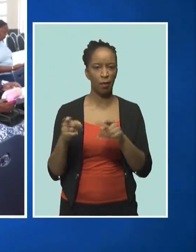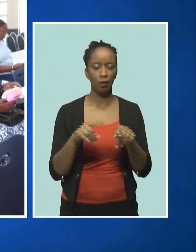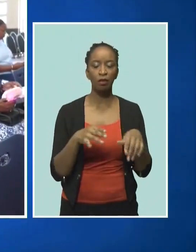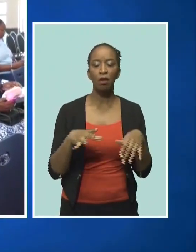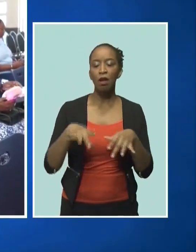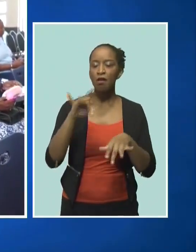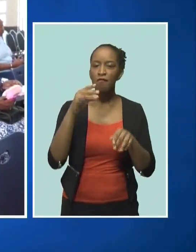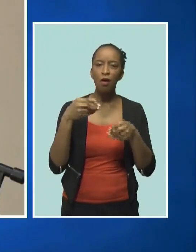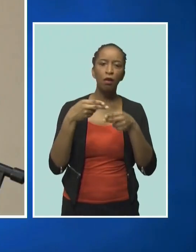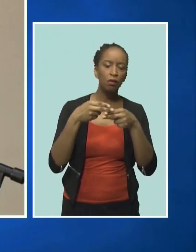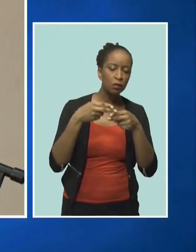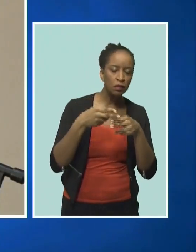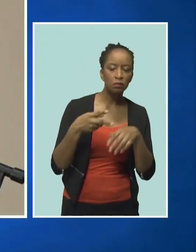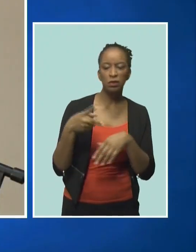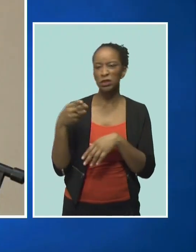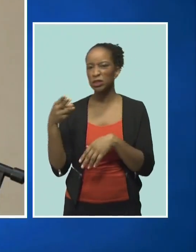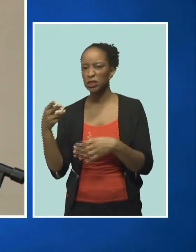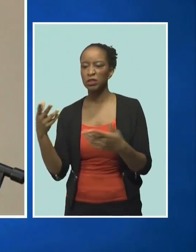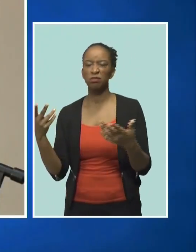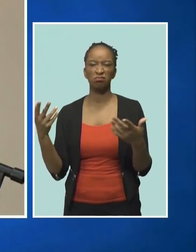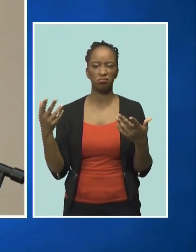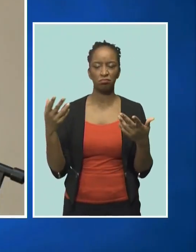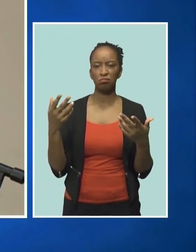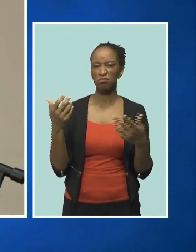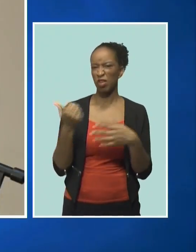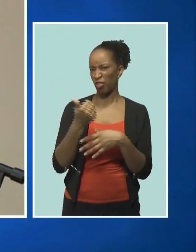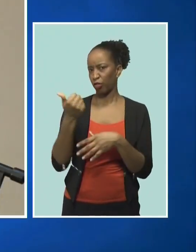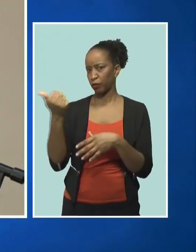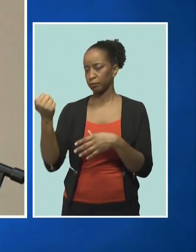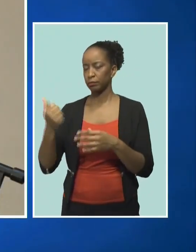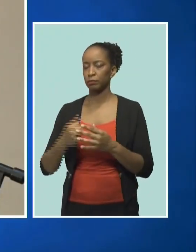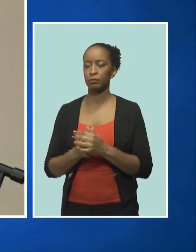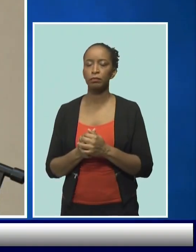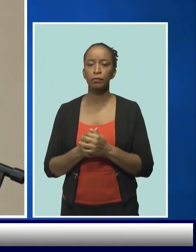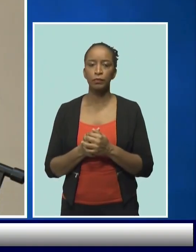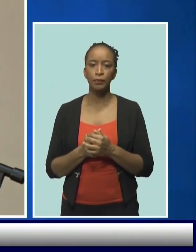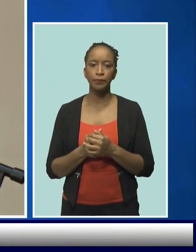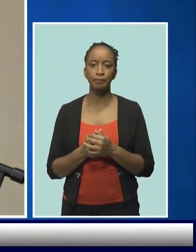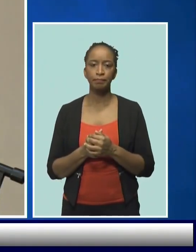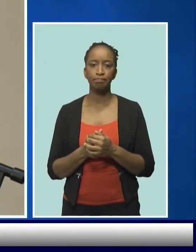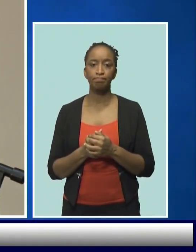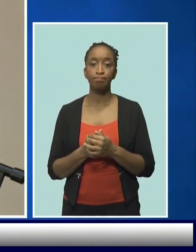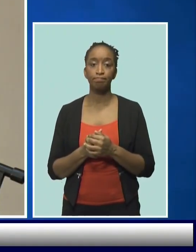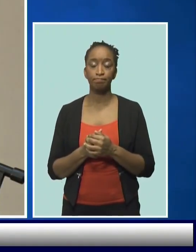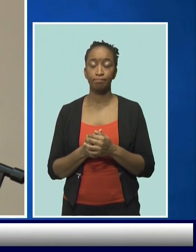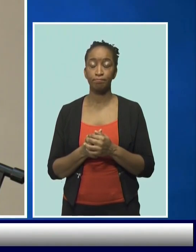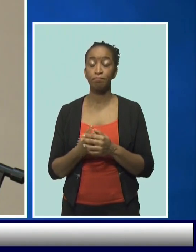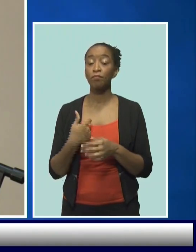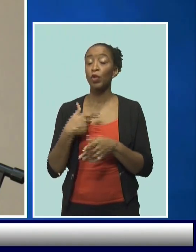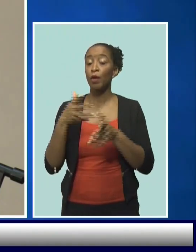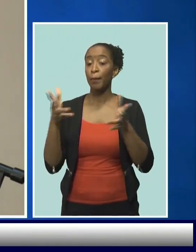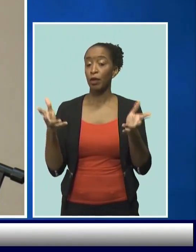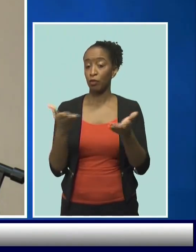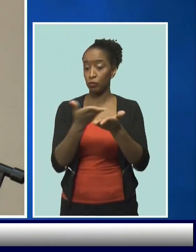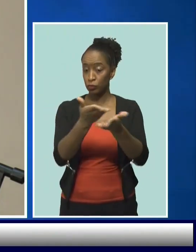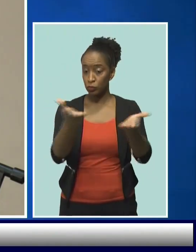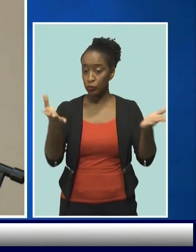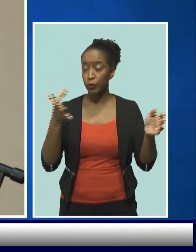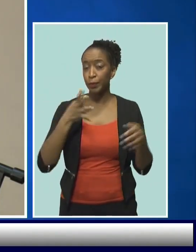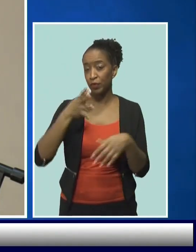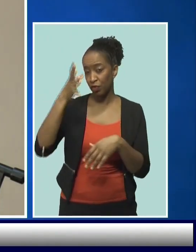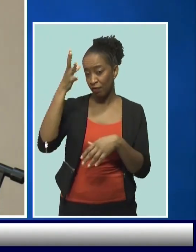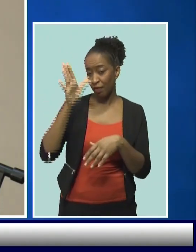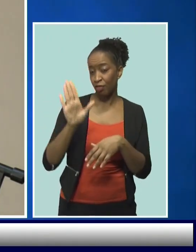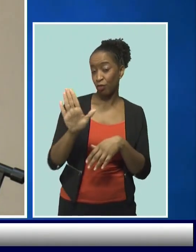the compound. To assist the school, I urge you parents to keep a closer watch on